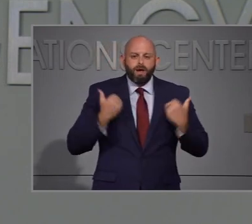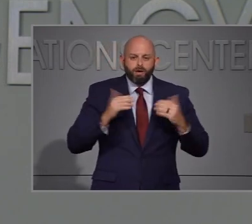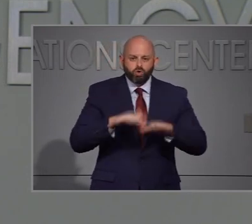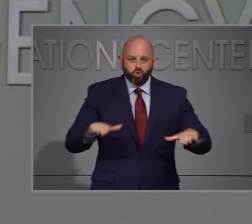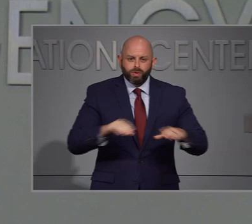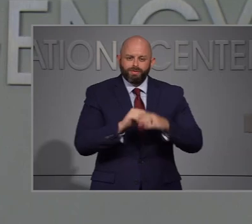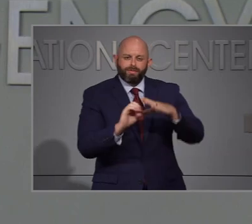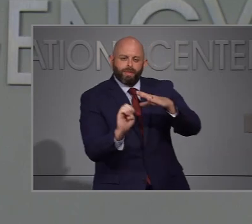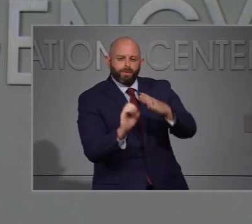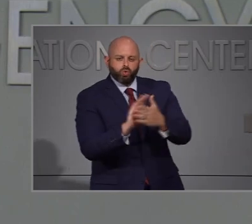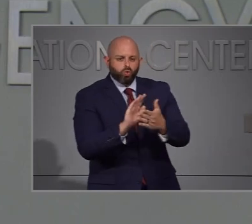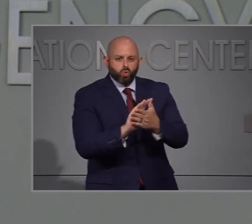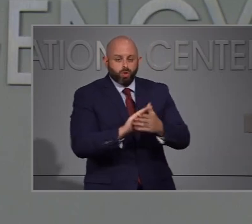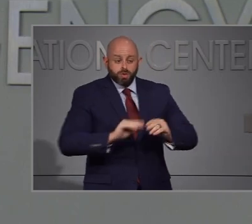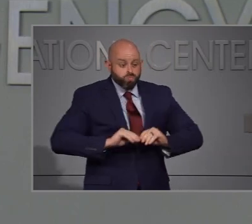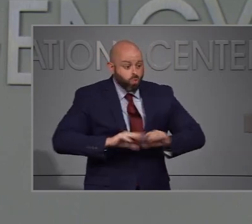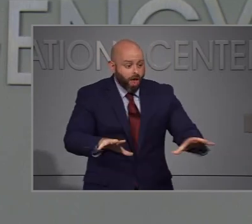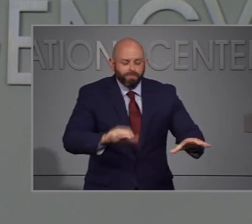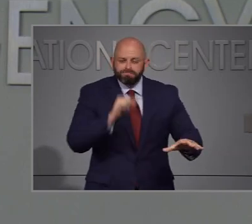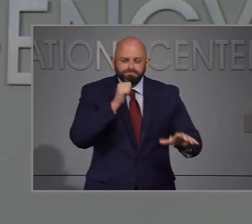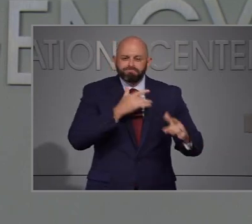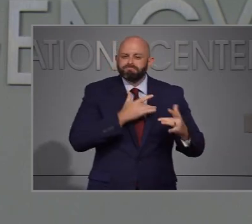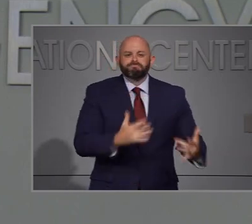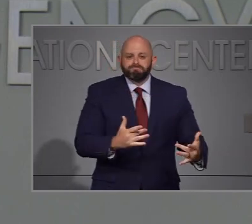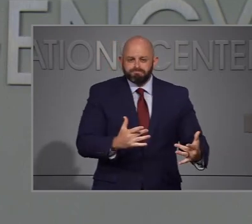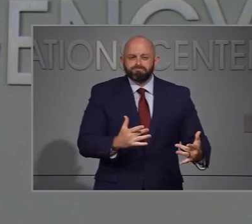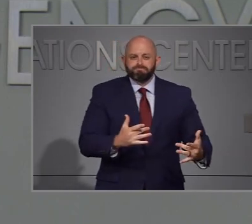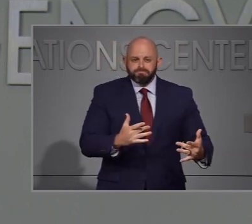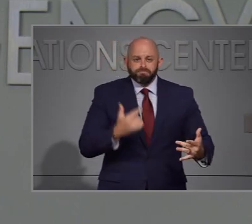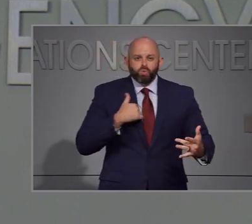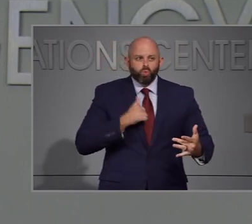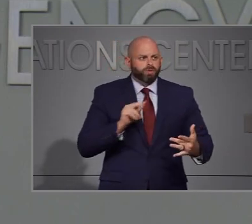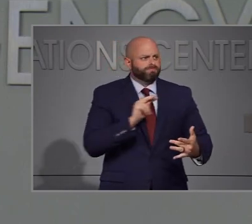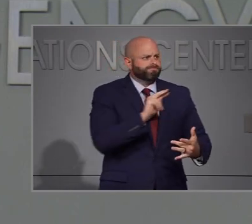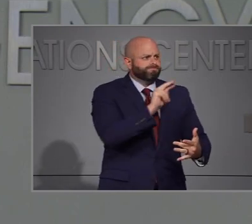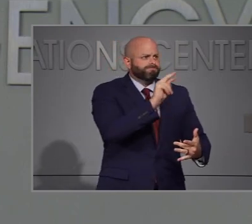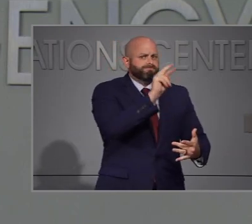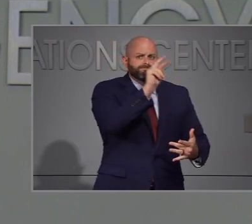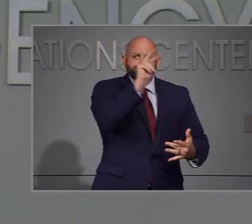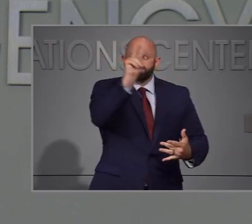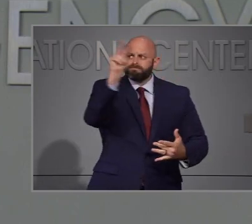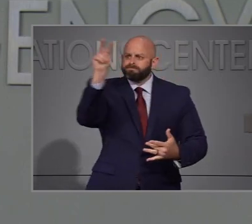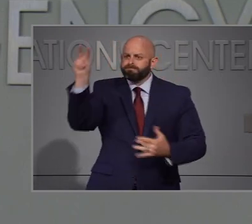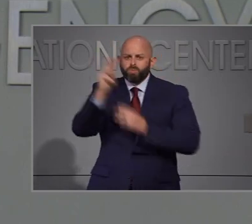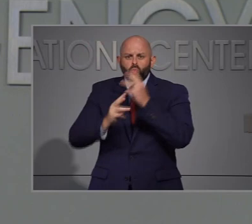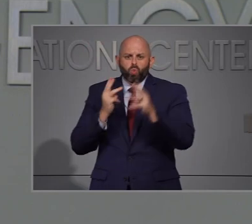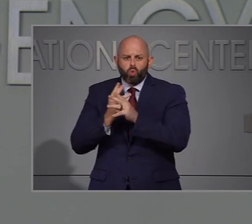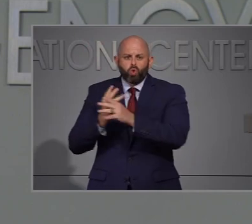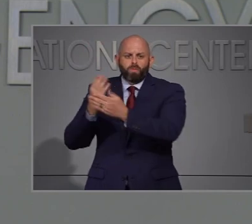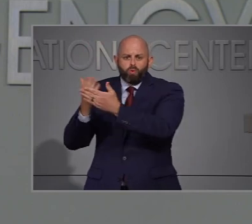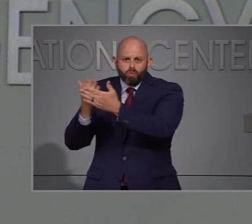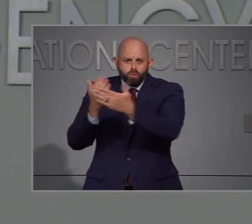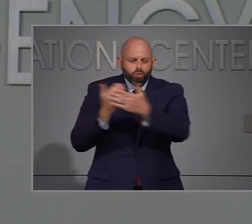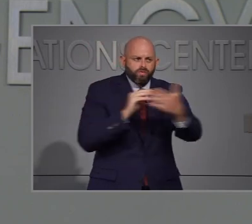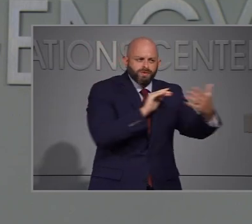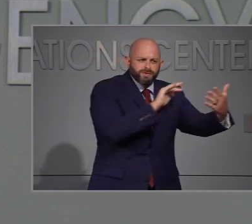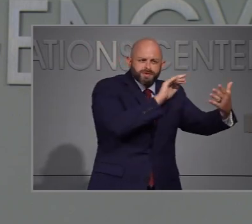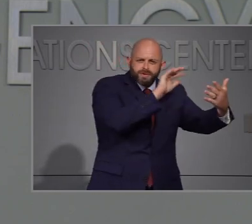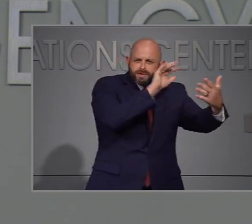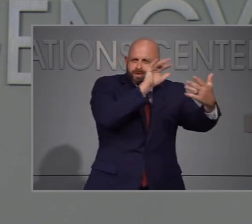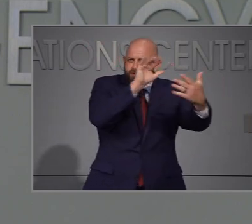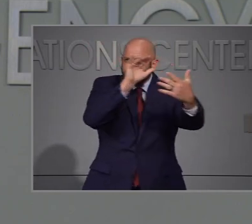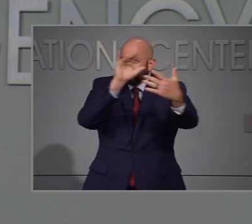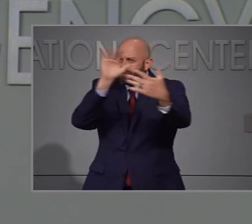children. We also looked at data from around the world, indicating that schools are a lower